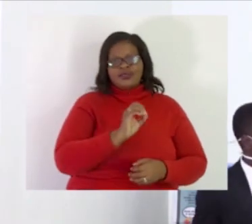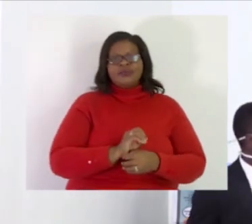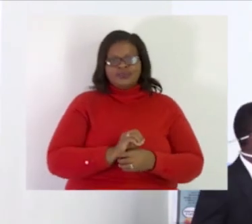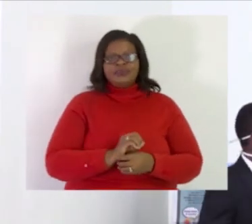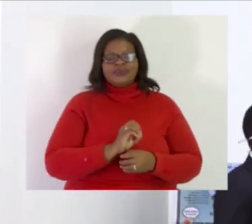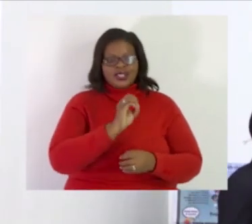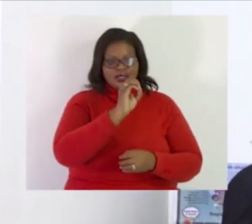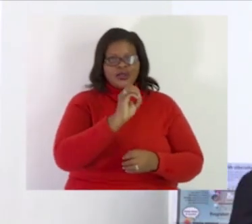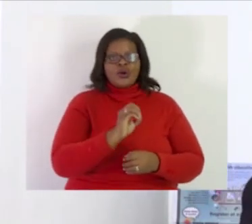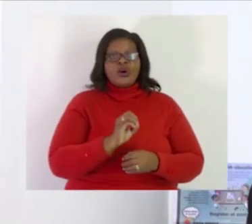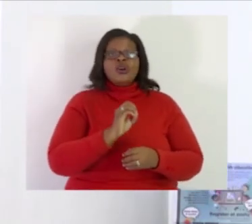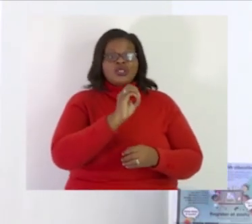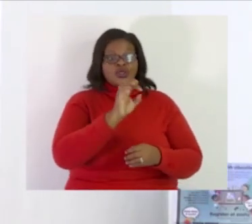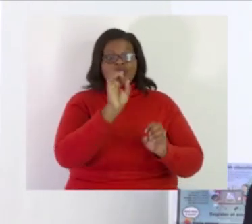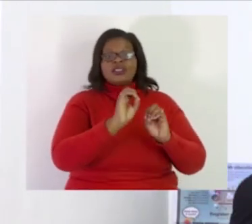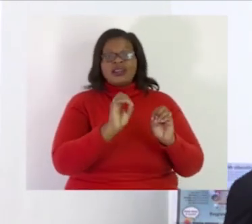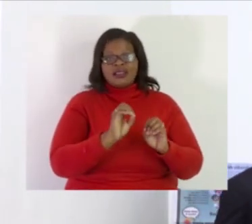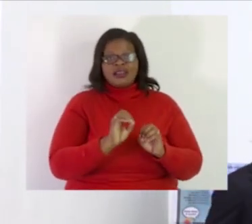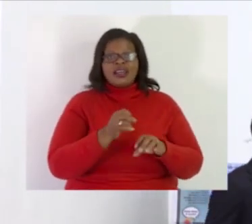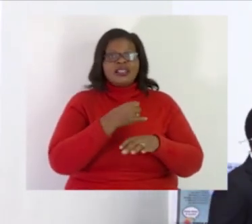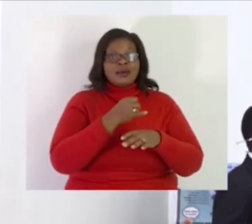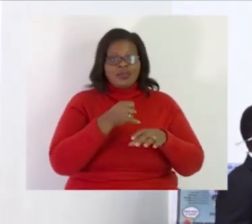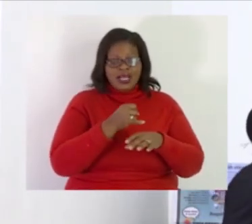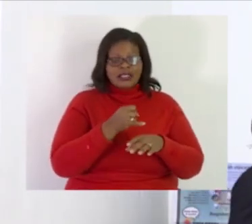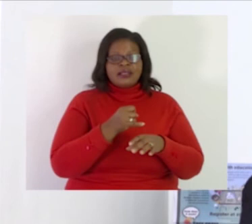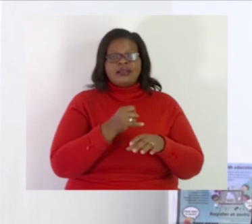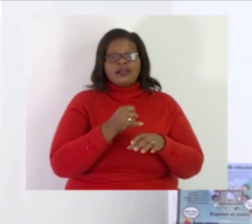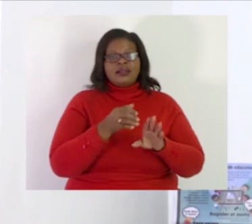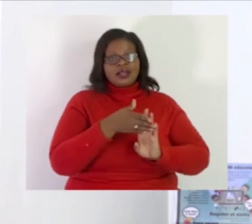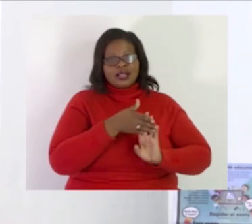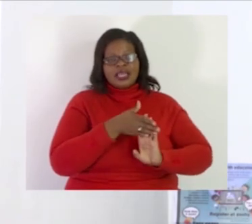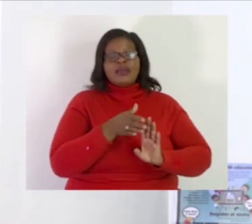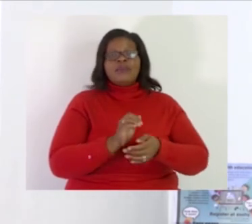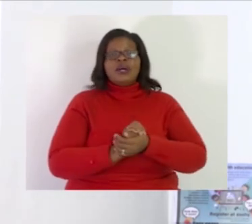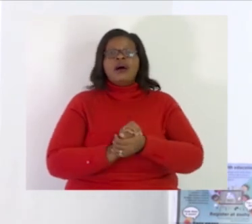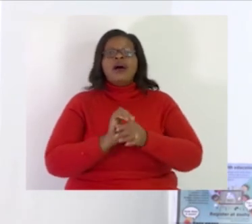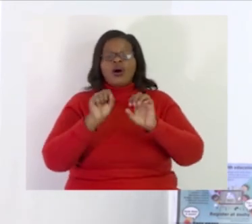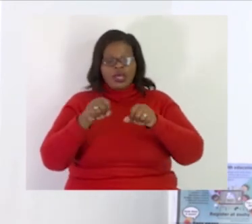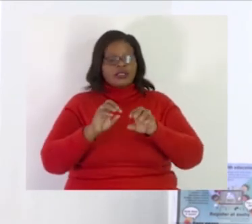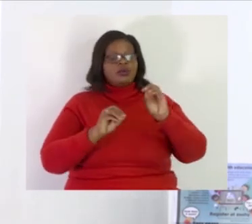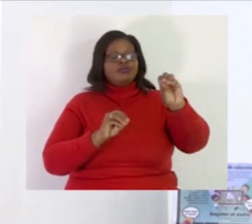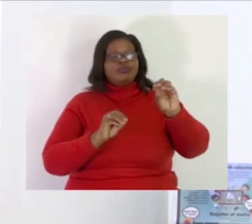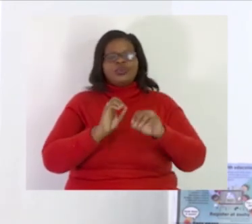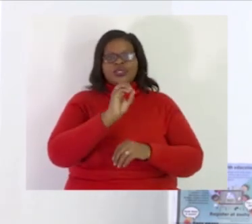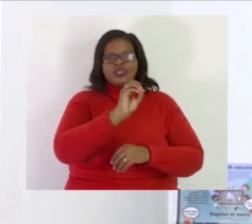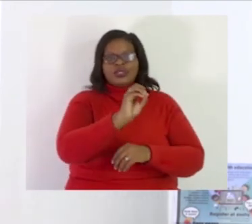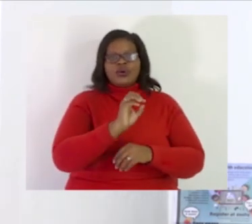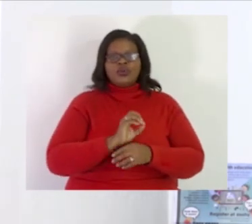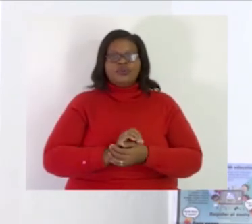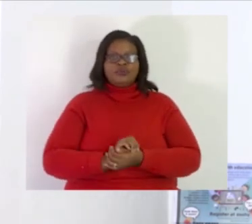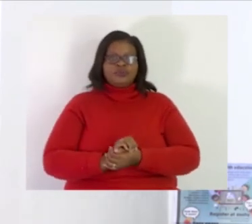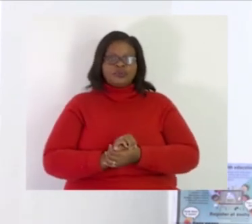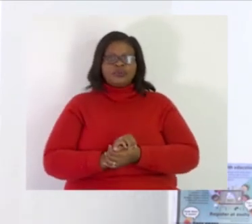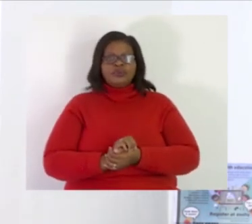is nothing, 0 is a placeholder, so there is 0 there. Let's